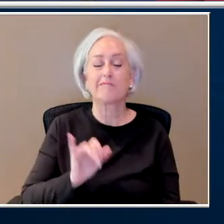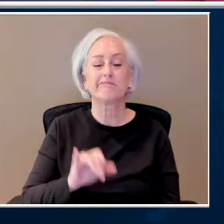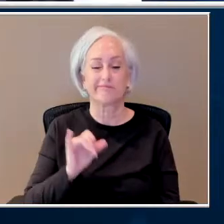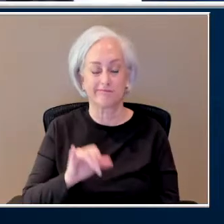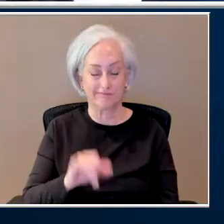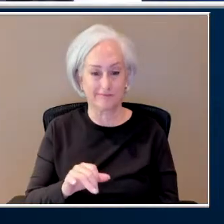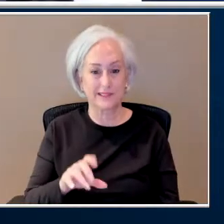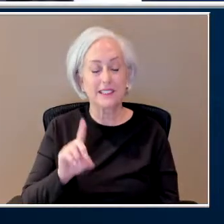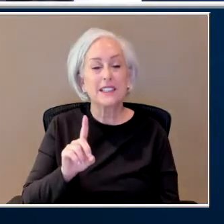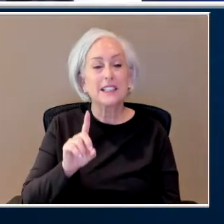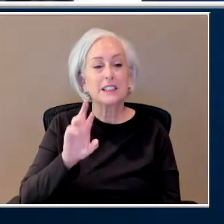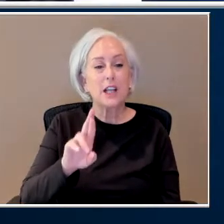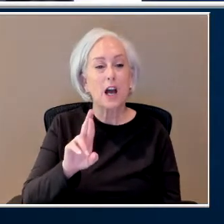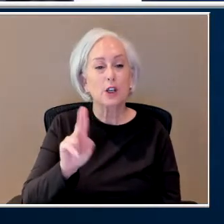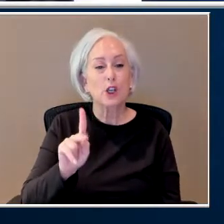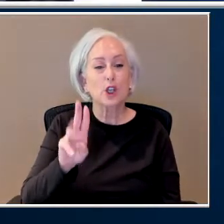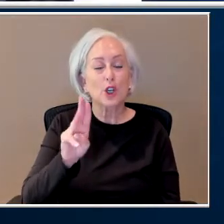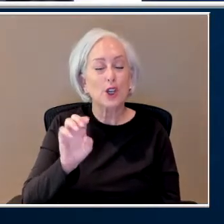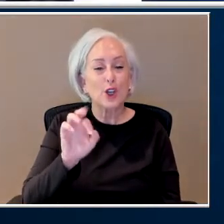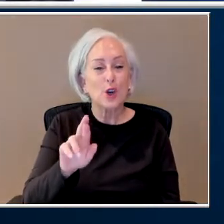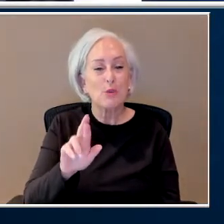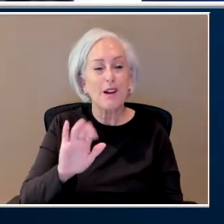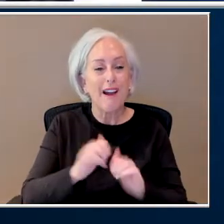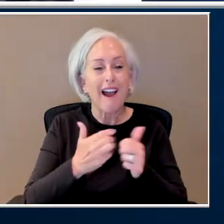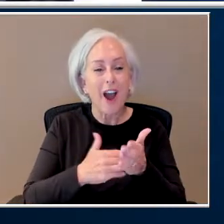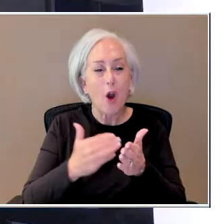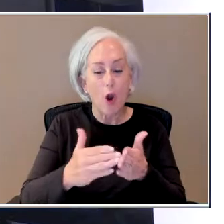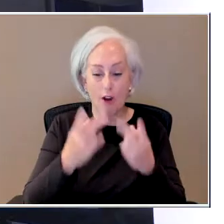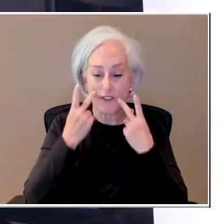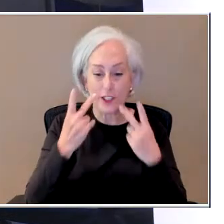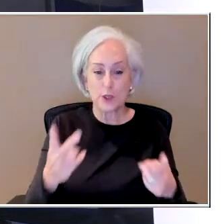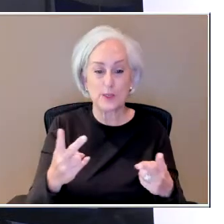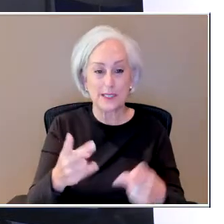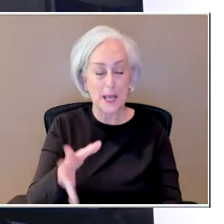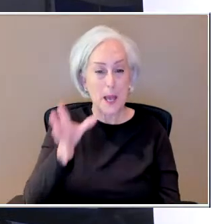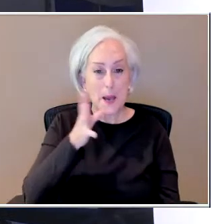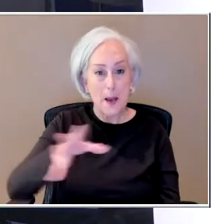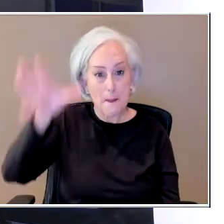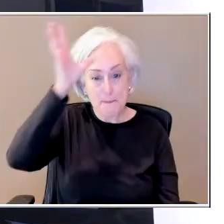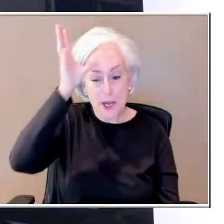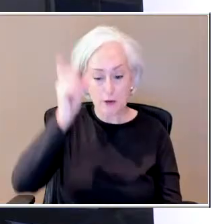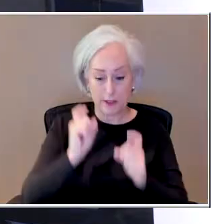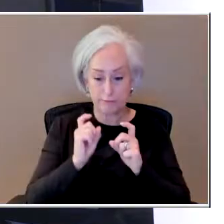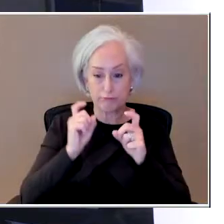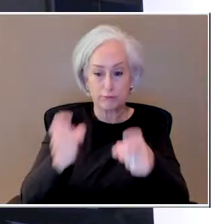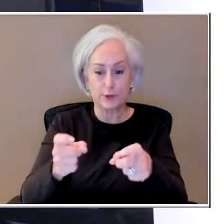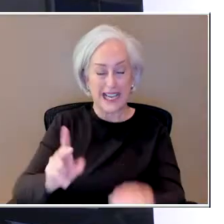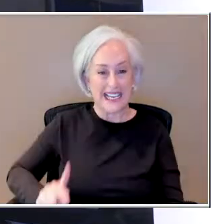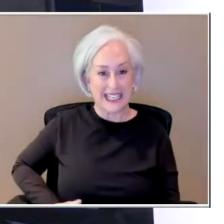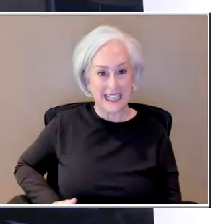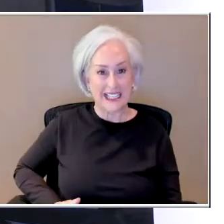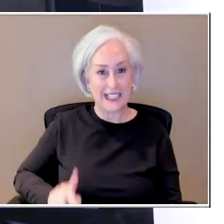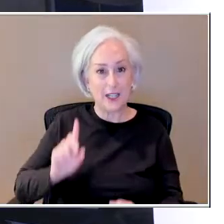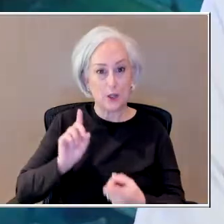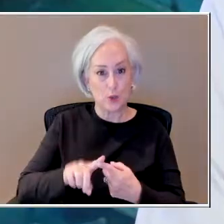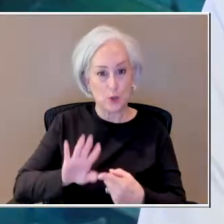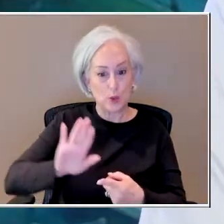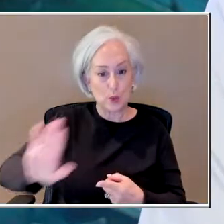Coomer, how often do you get to see a parent donating a kidney to their own child?